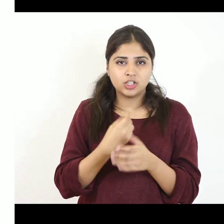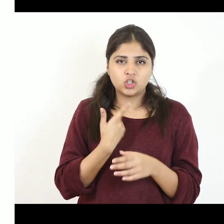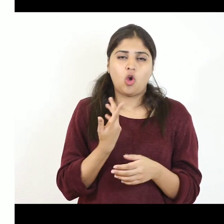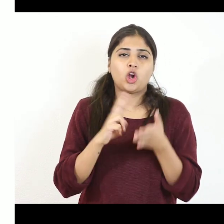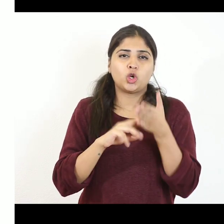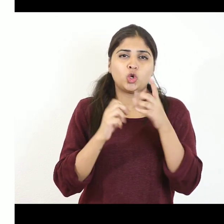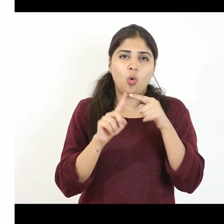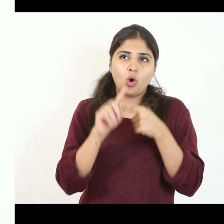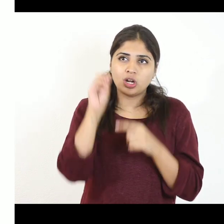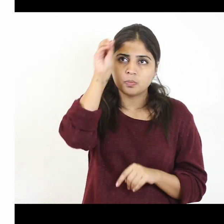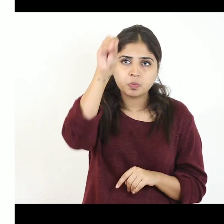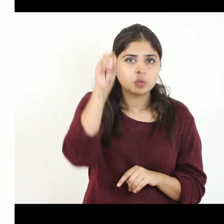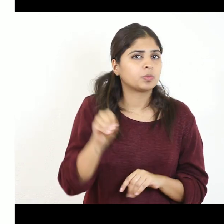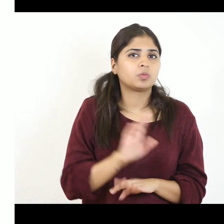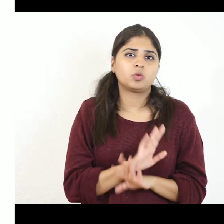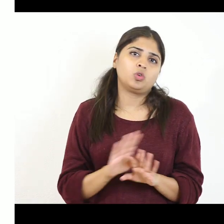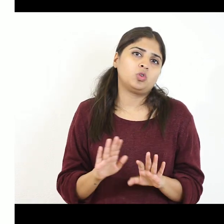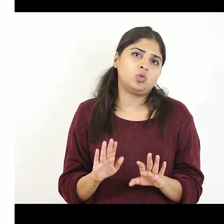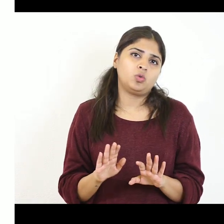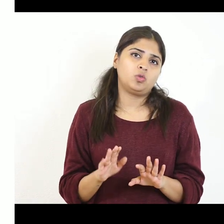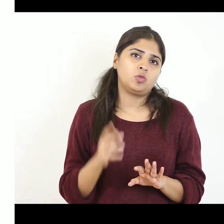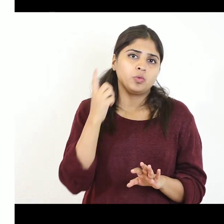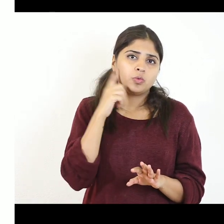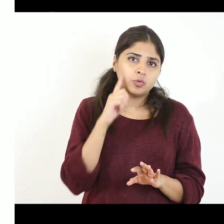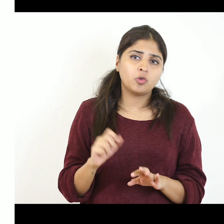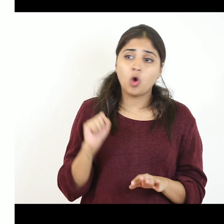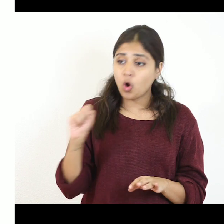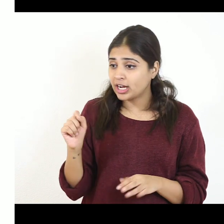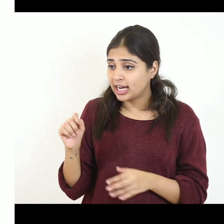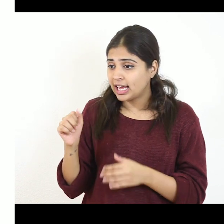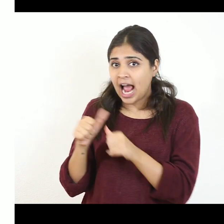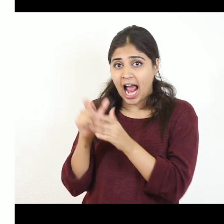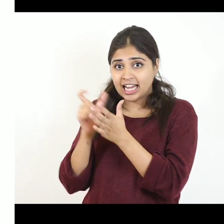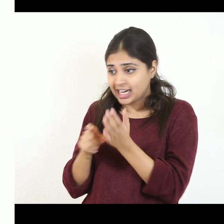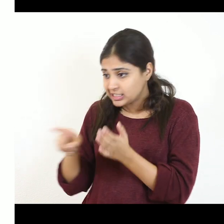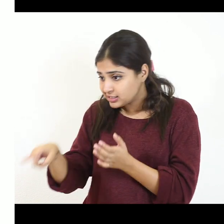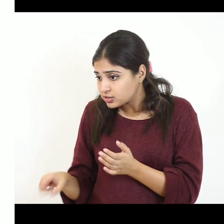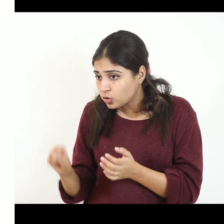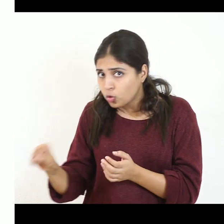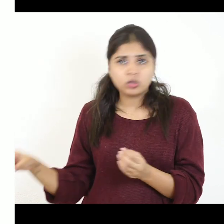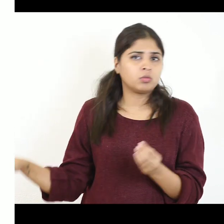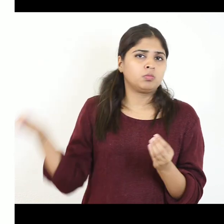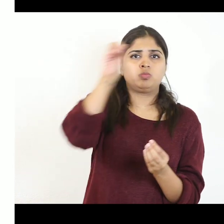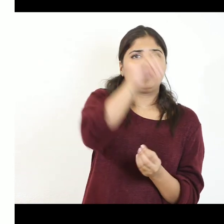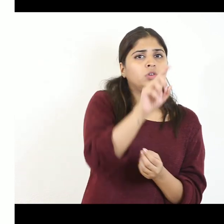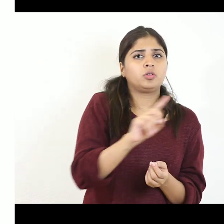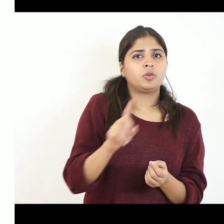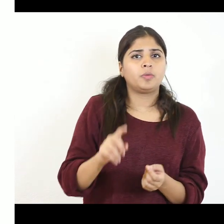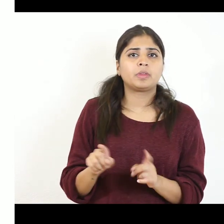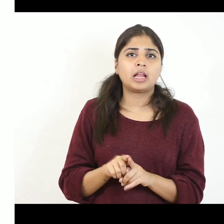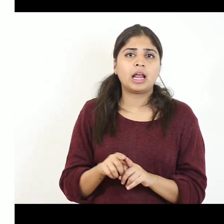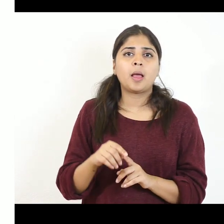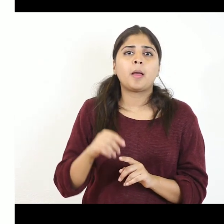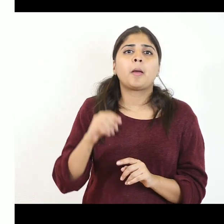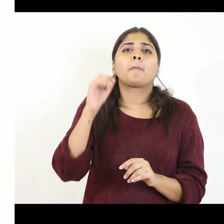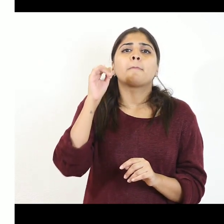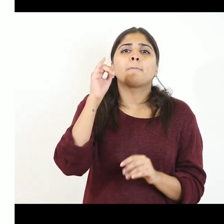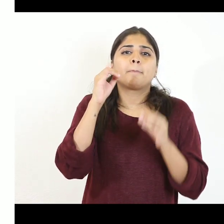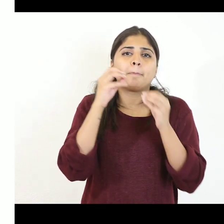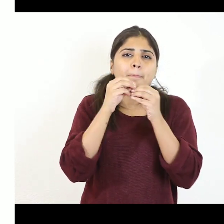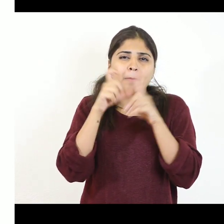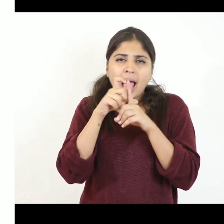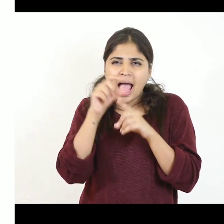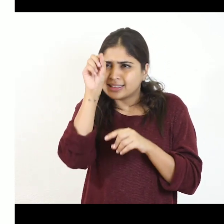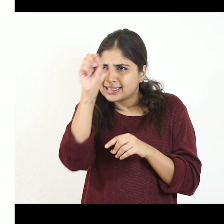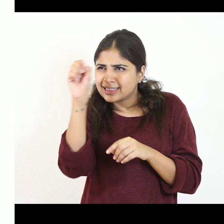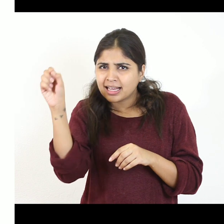data field that is part of mailing address. For example, bad debt may be important